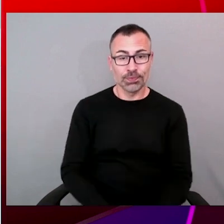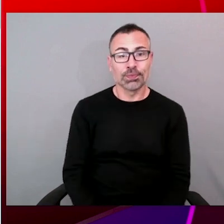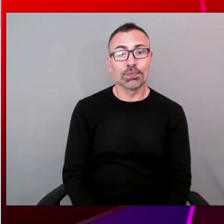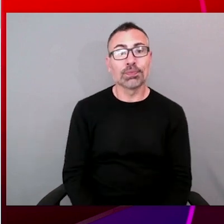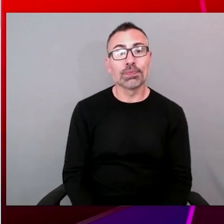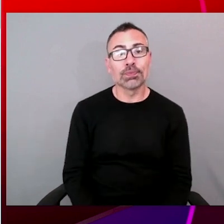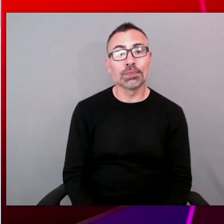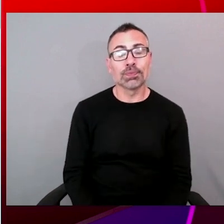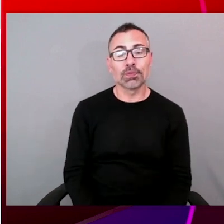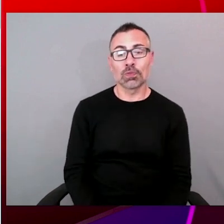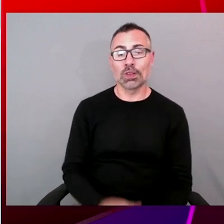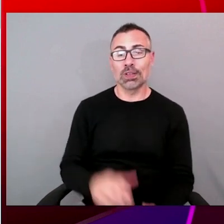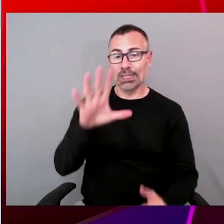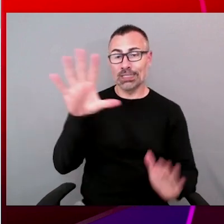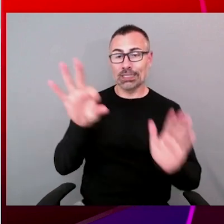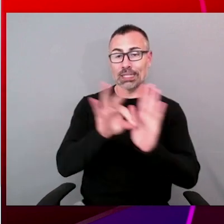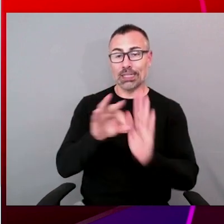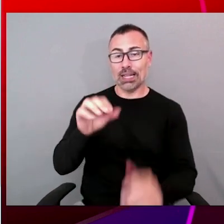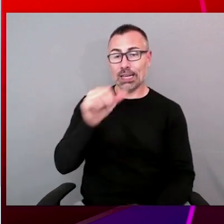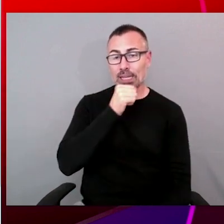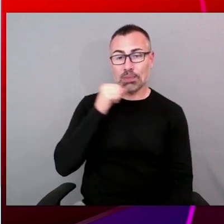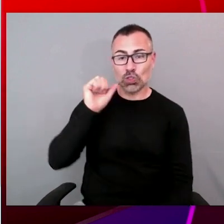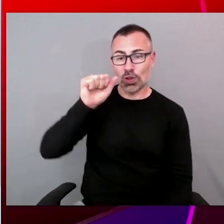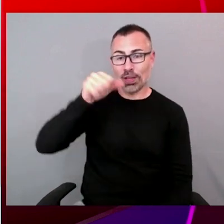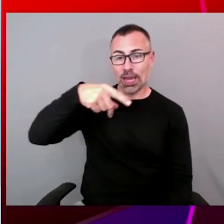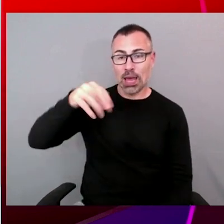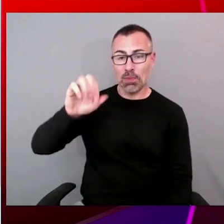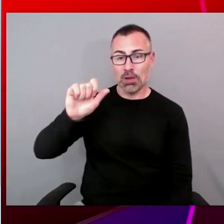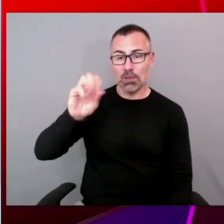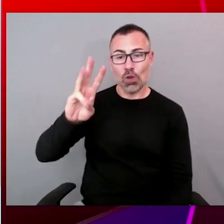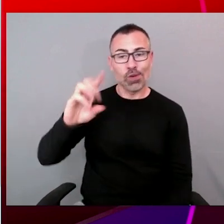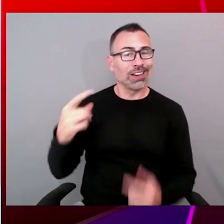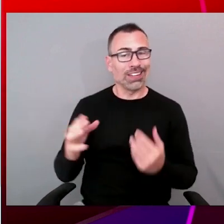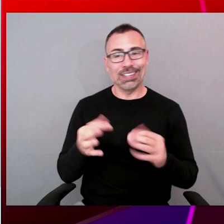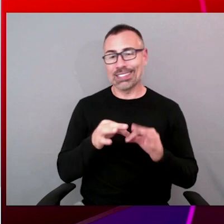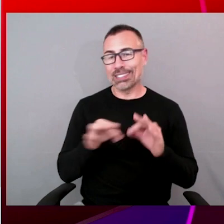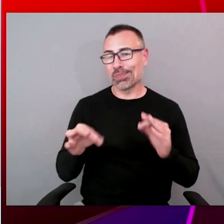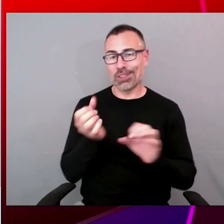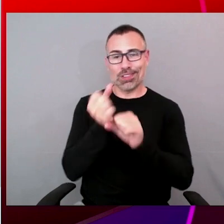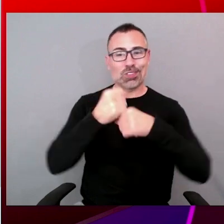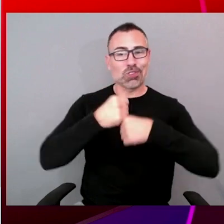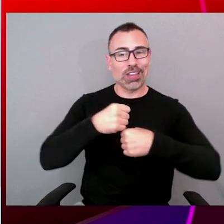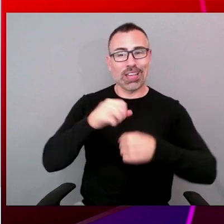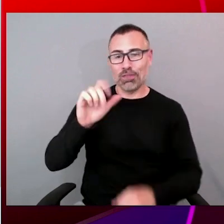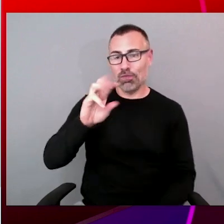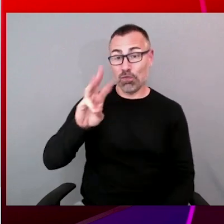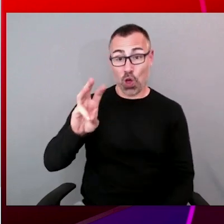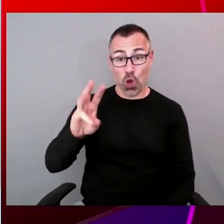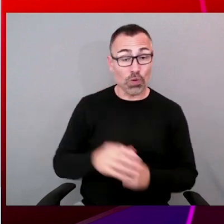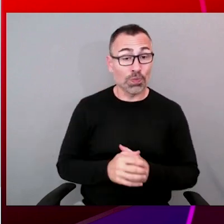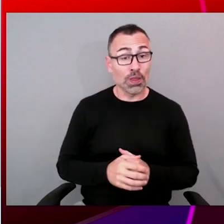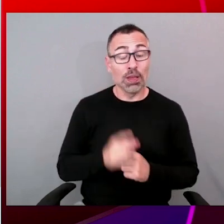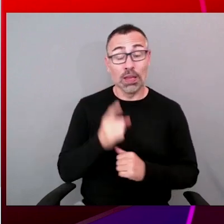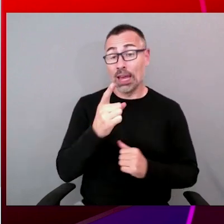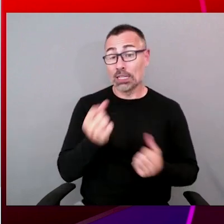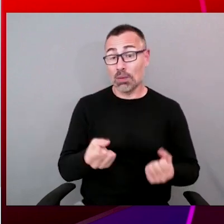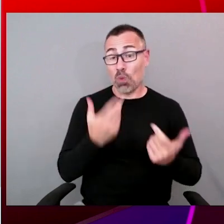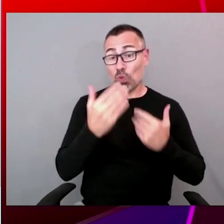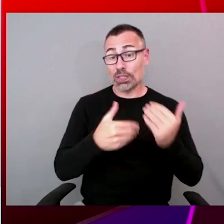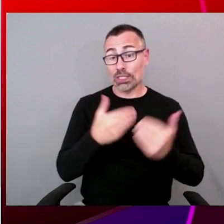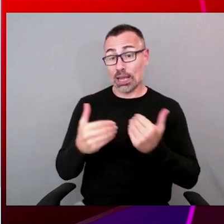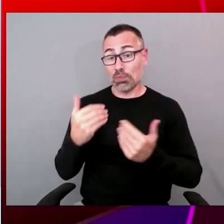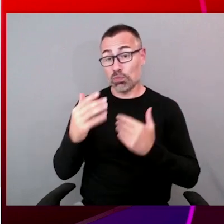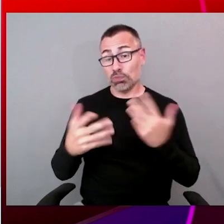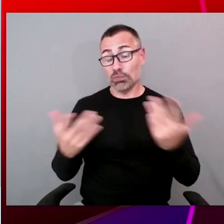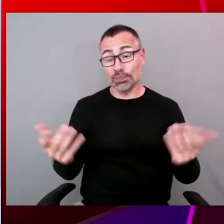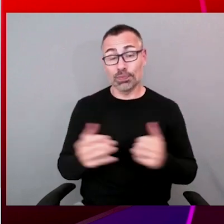Select Amazon AppFlow, and it's as simple as create flow. So once you create flow, it goes through a multi-step process. Here I'm just defining the flow